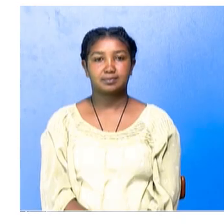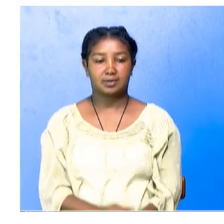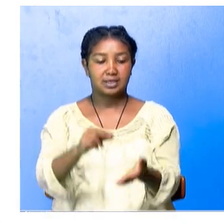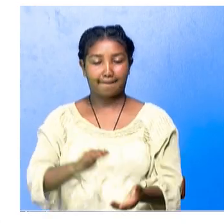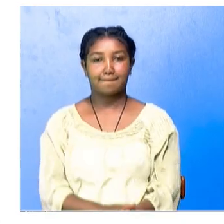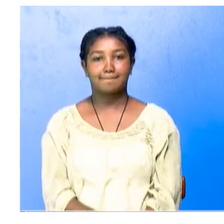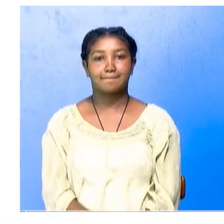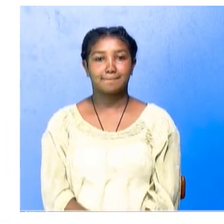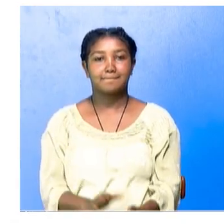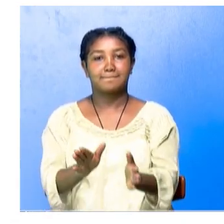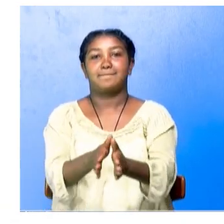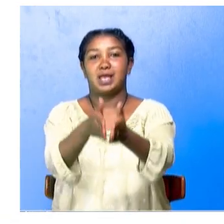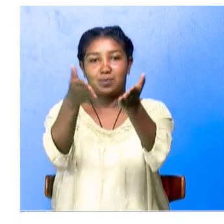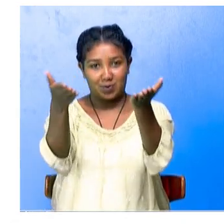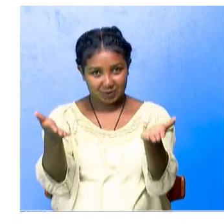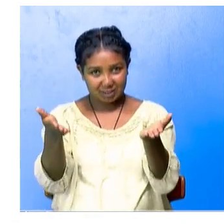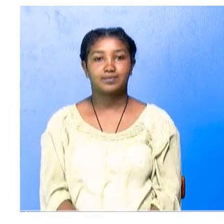reading a book.